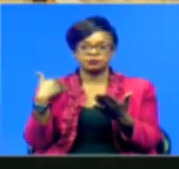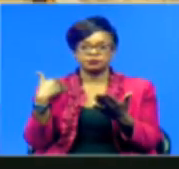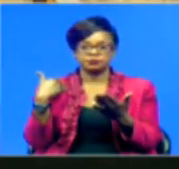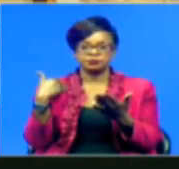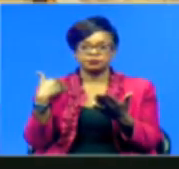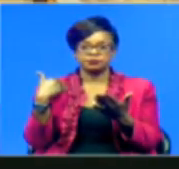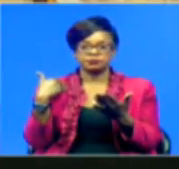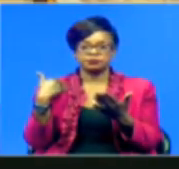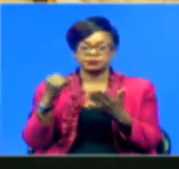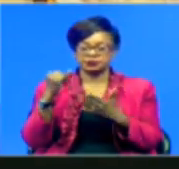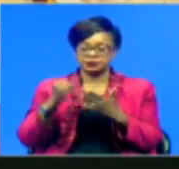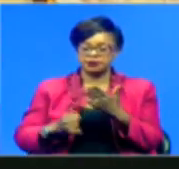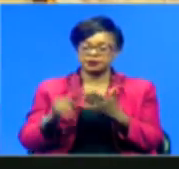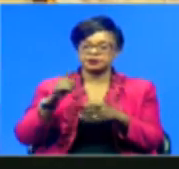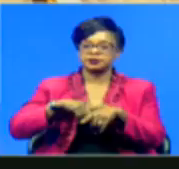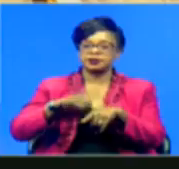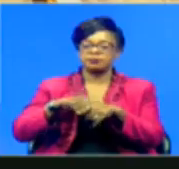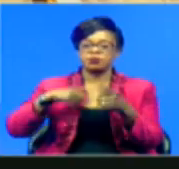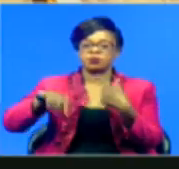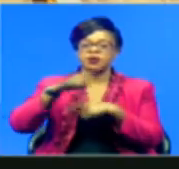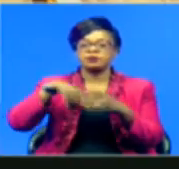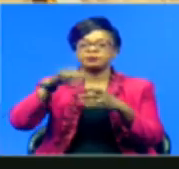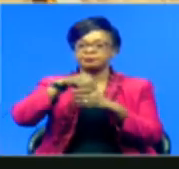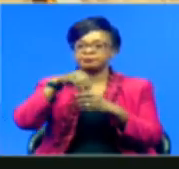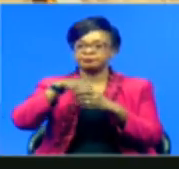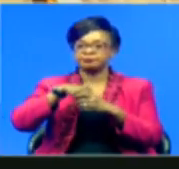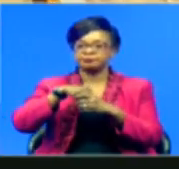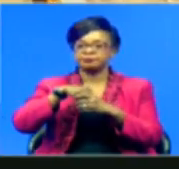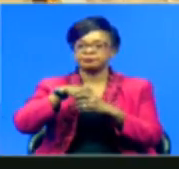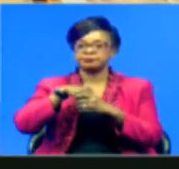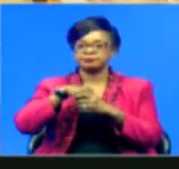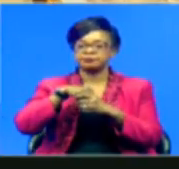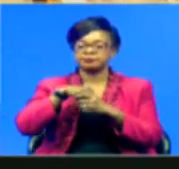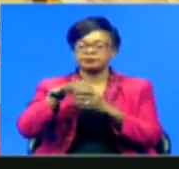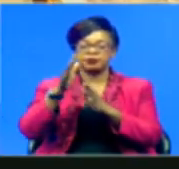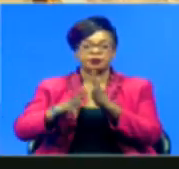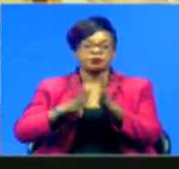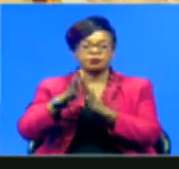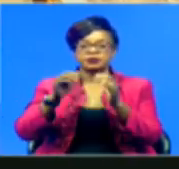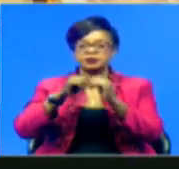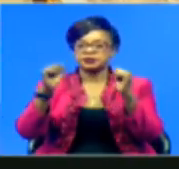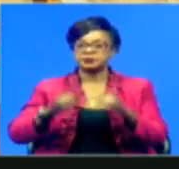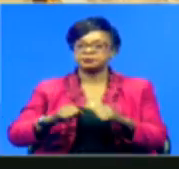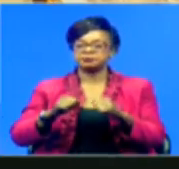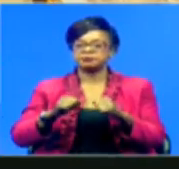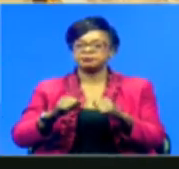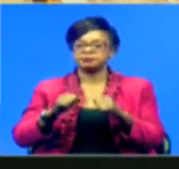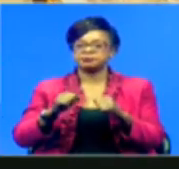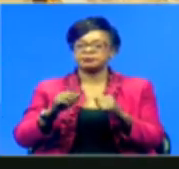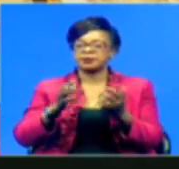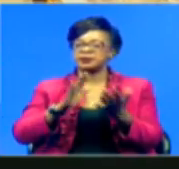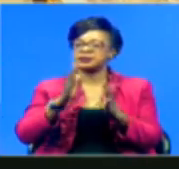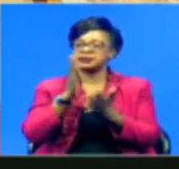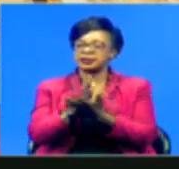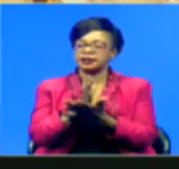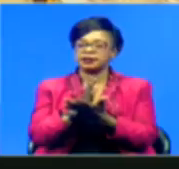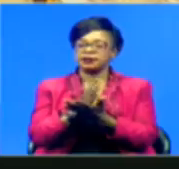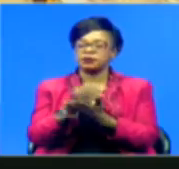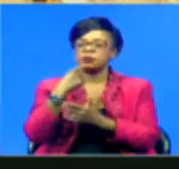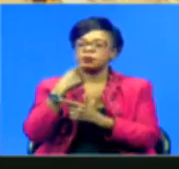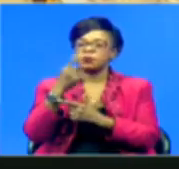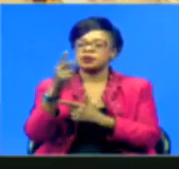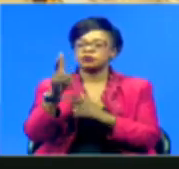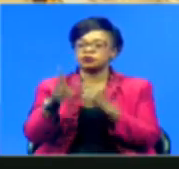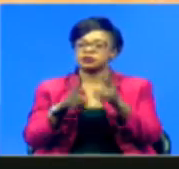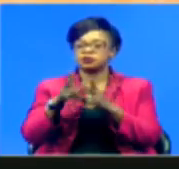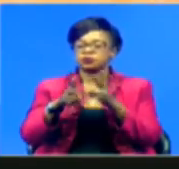The last time we invested in a railway system is actually exactly 122